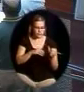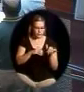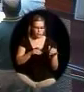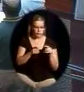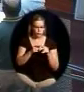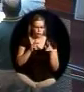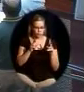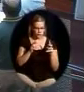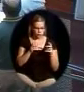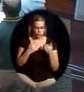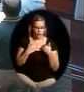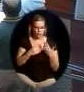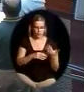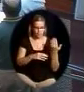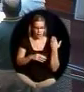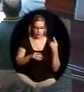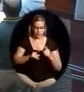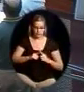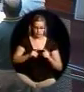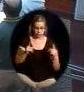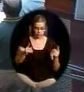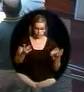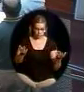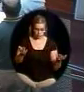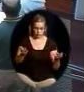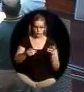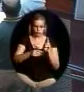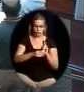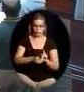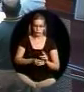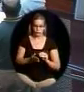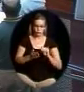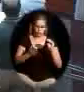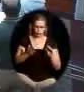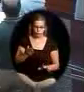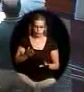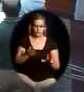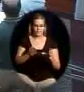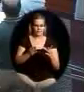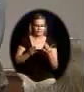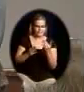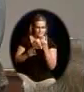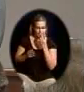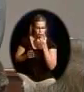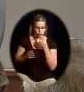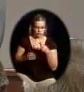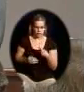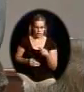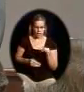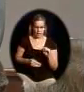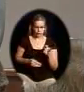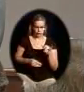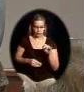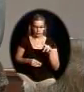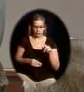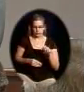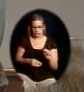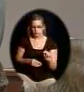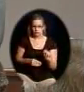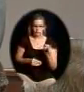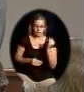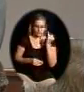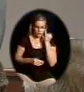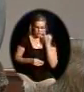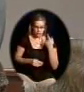we've done in the past. The difference is this is using student dental hygienists to perform the screenings, and then if we